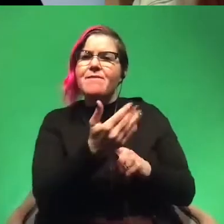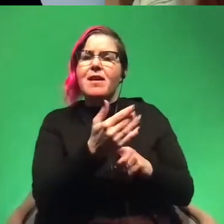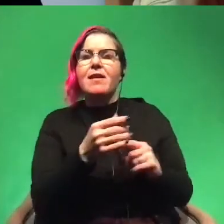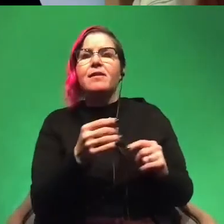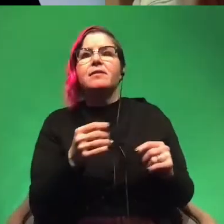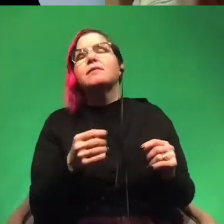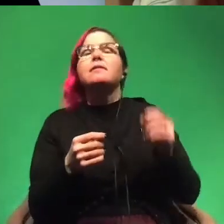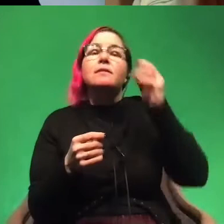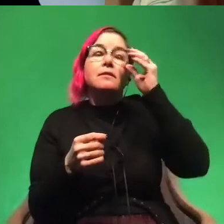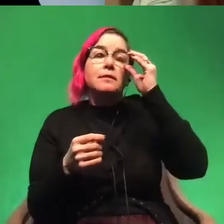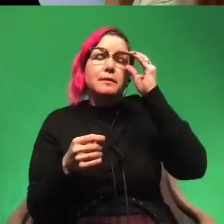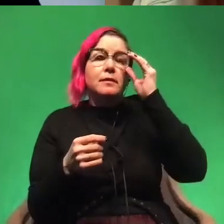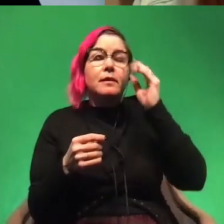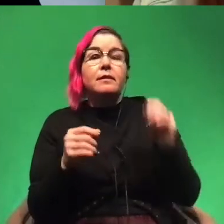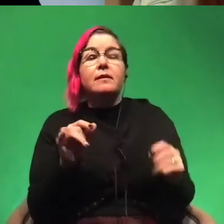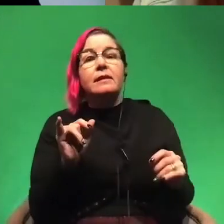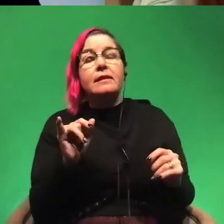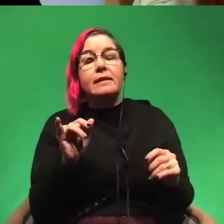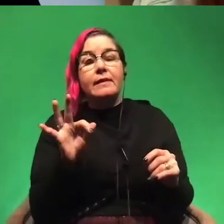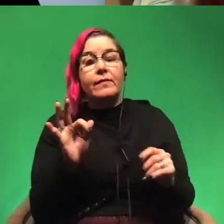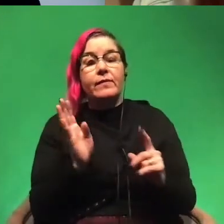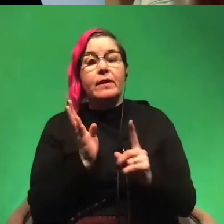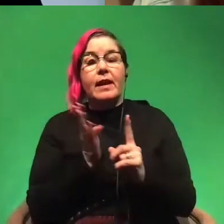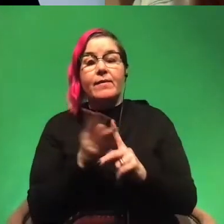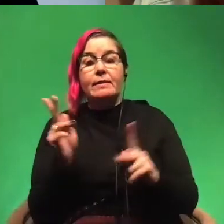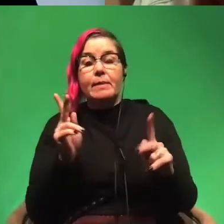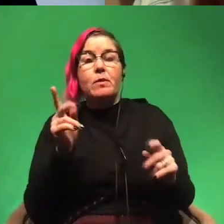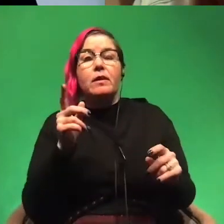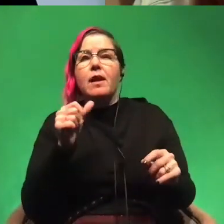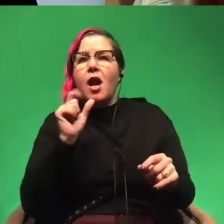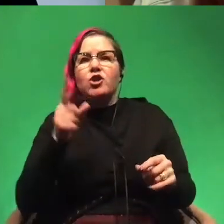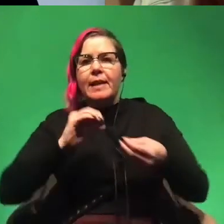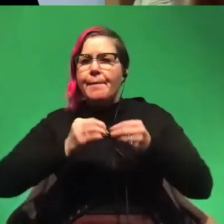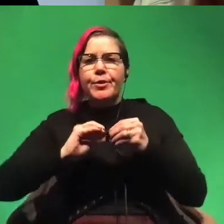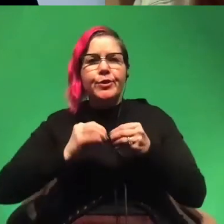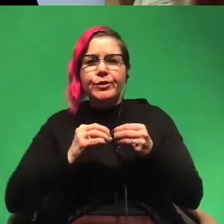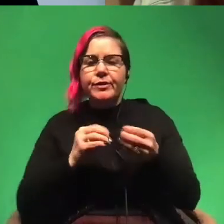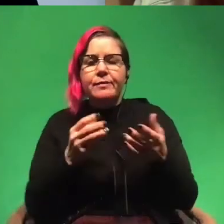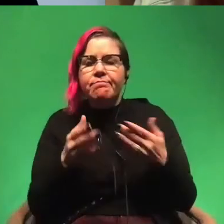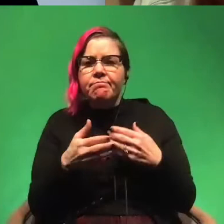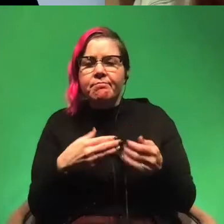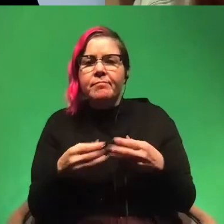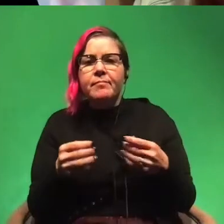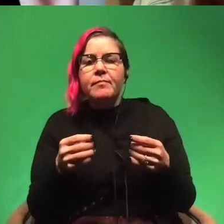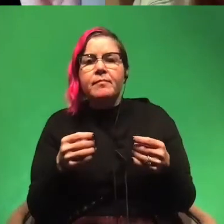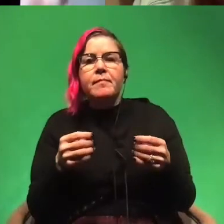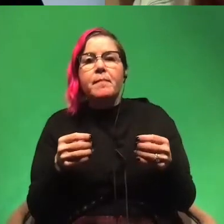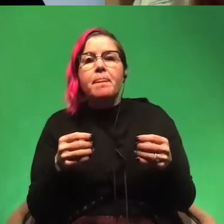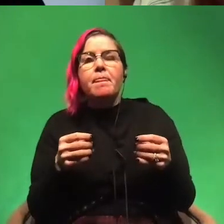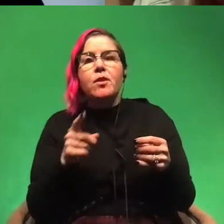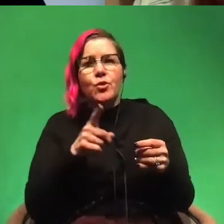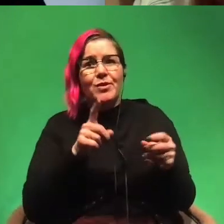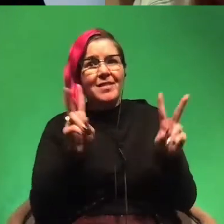realistically, if we can get people to see that it's not just a numbers game, and that being an